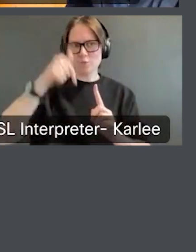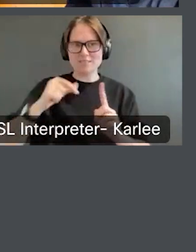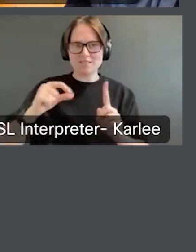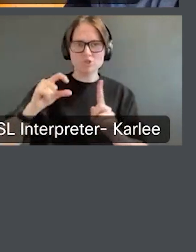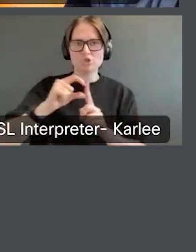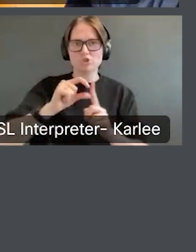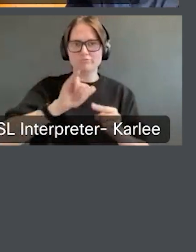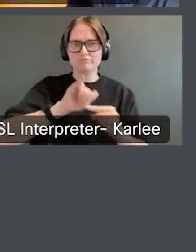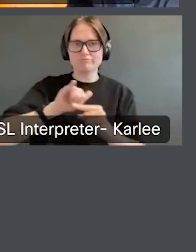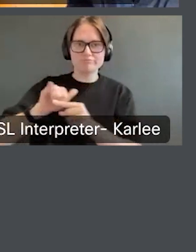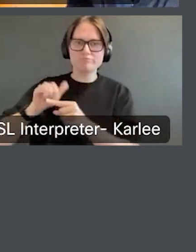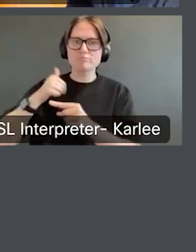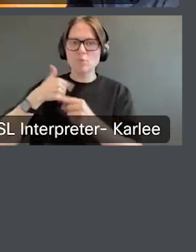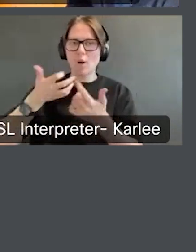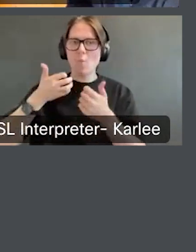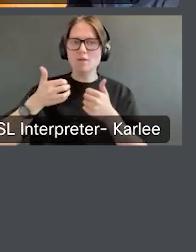it.